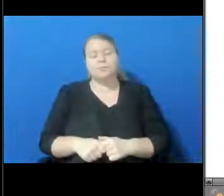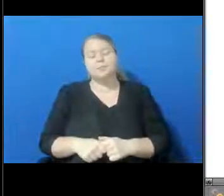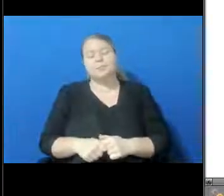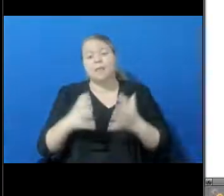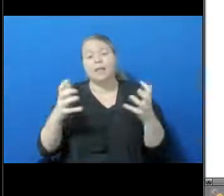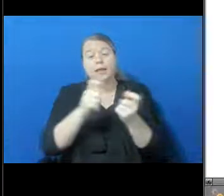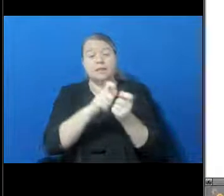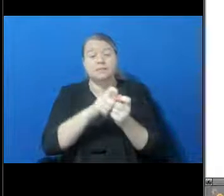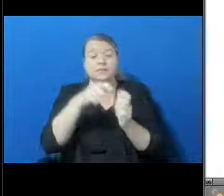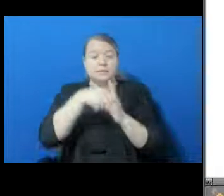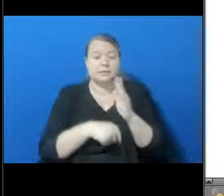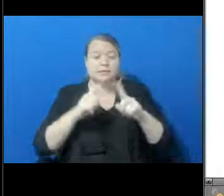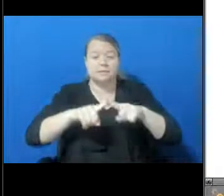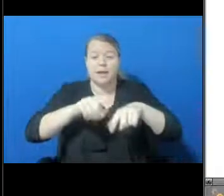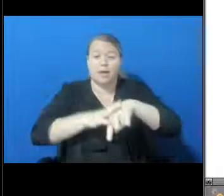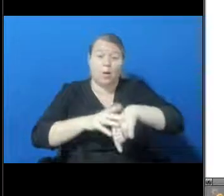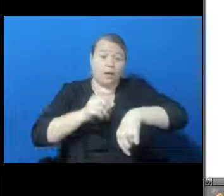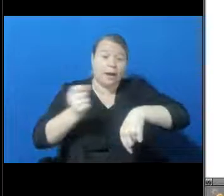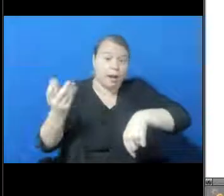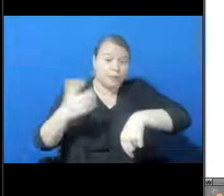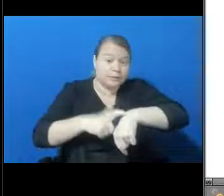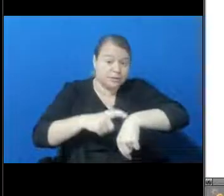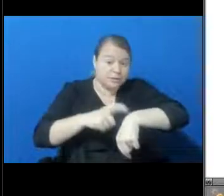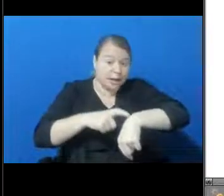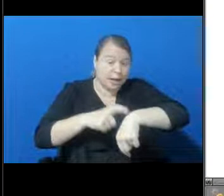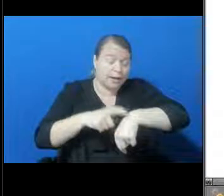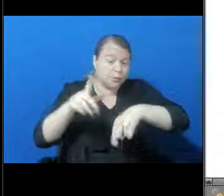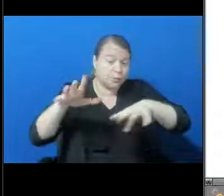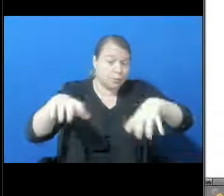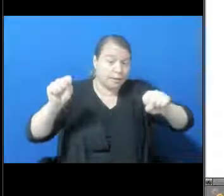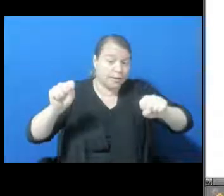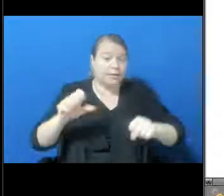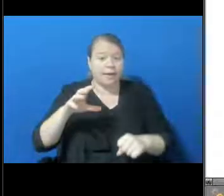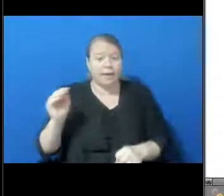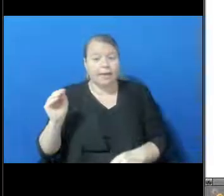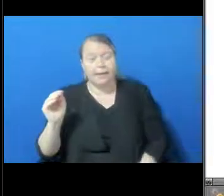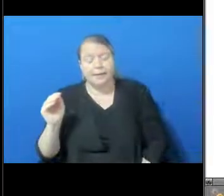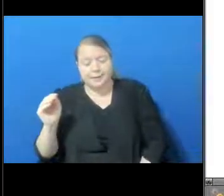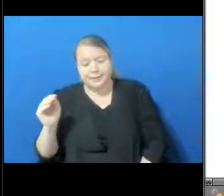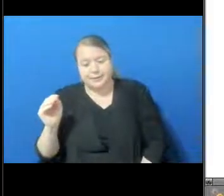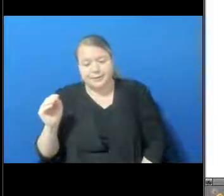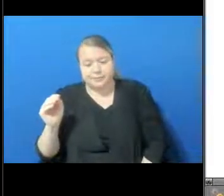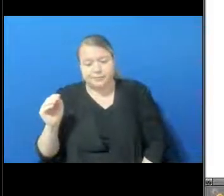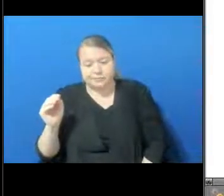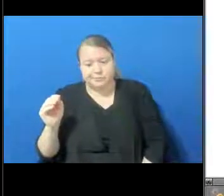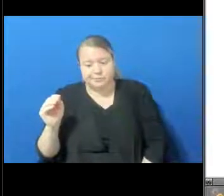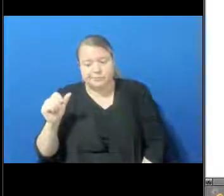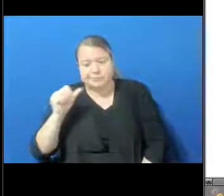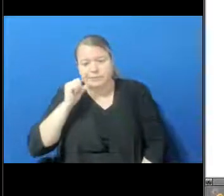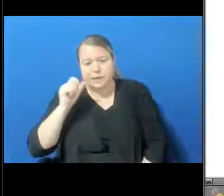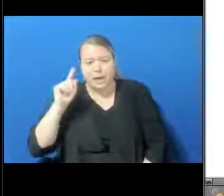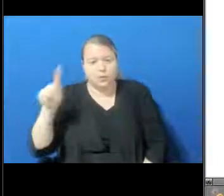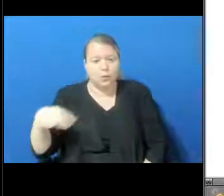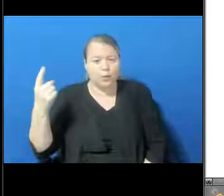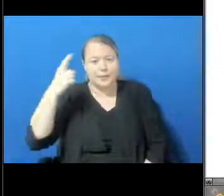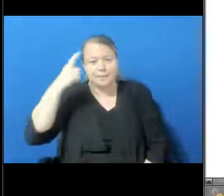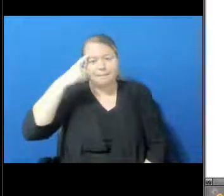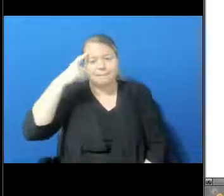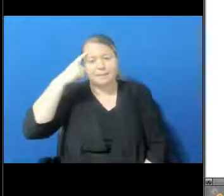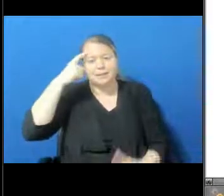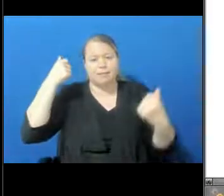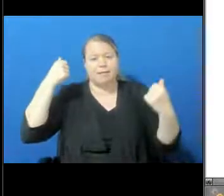time, surveying, and kind of not just the mental effort, but